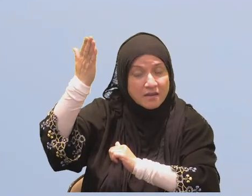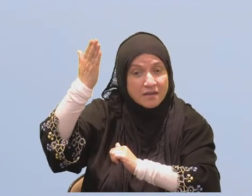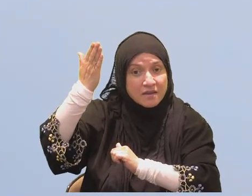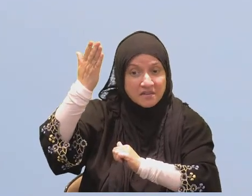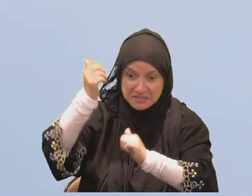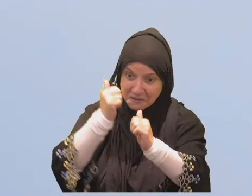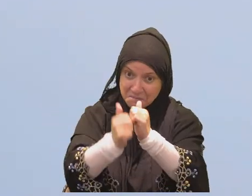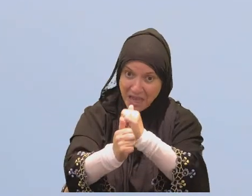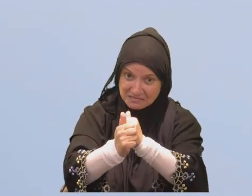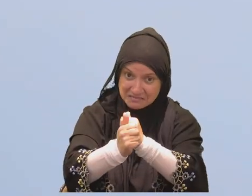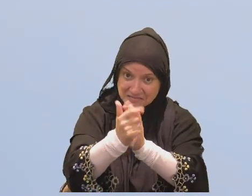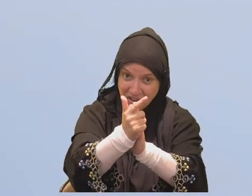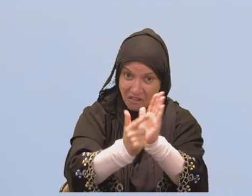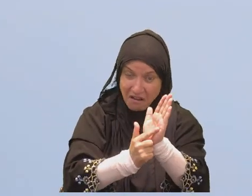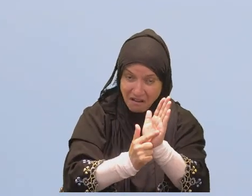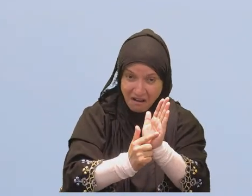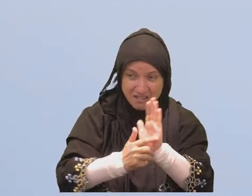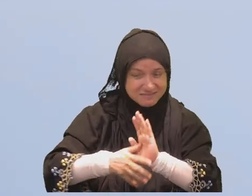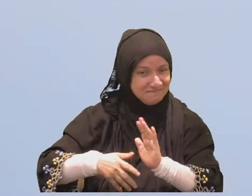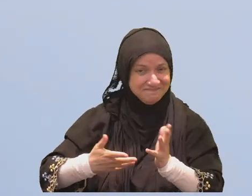resist,